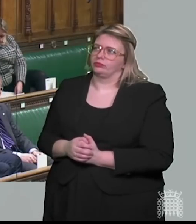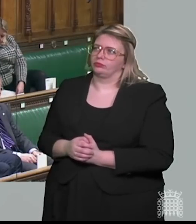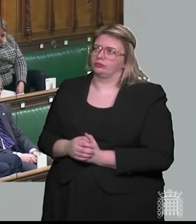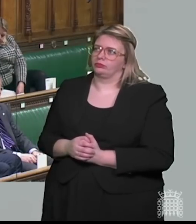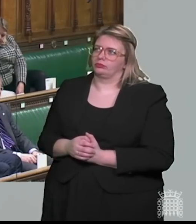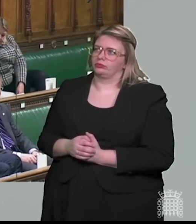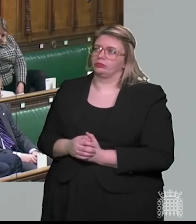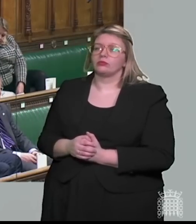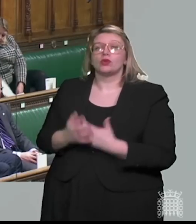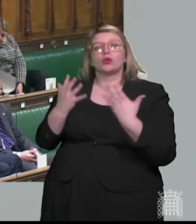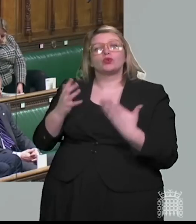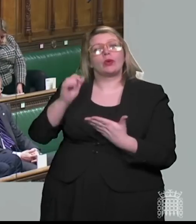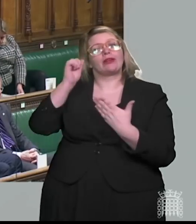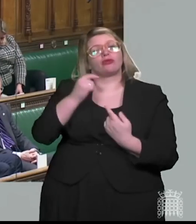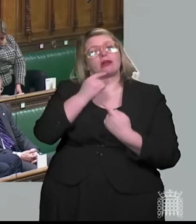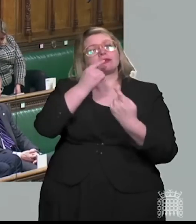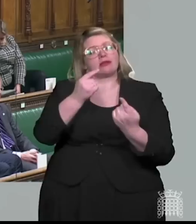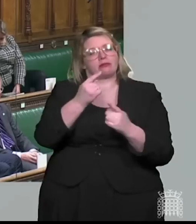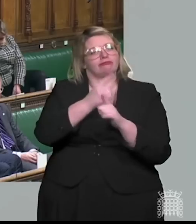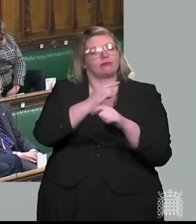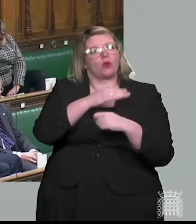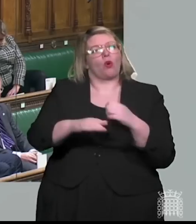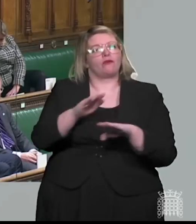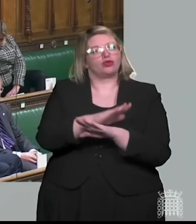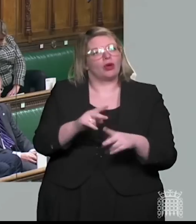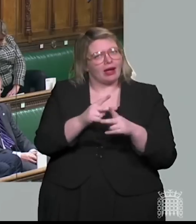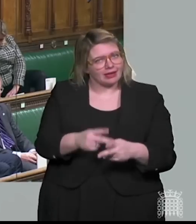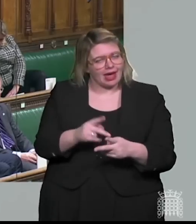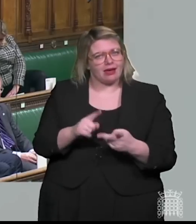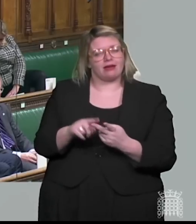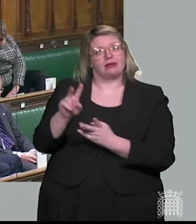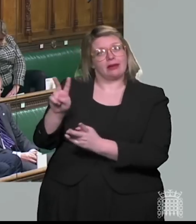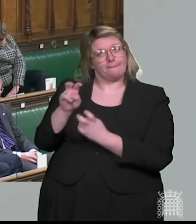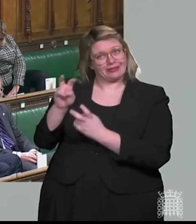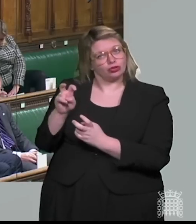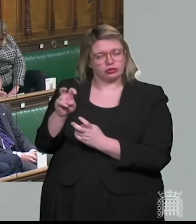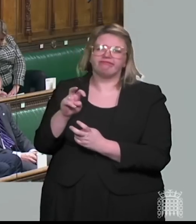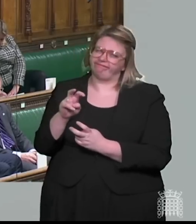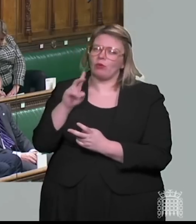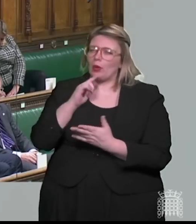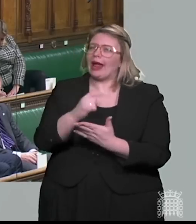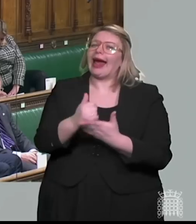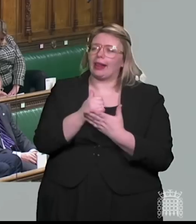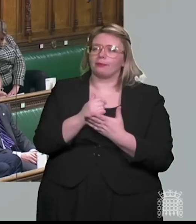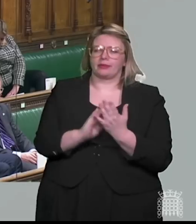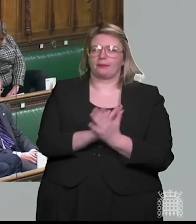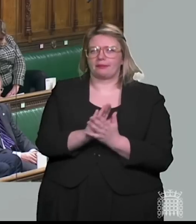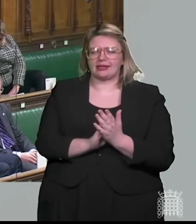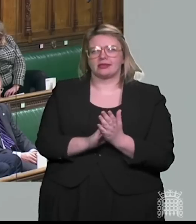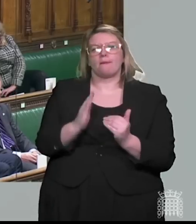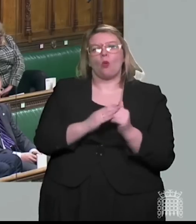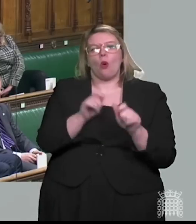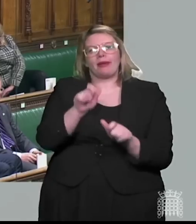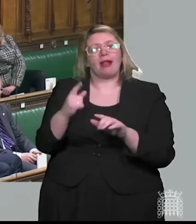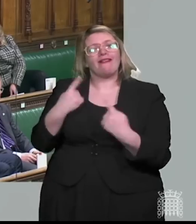that have been announced today on childcare and on pensions will help to ease the labour shortages that are pushing up